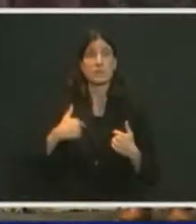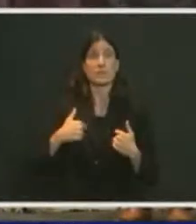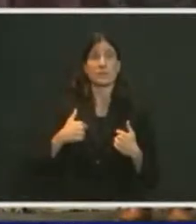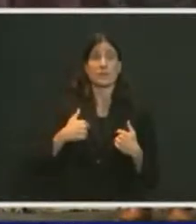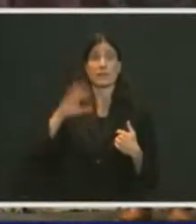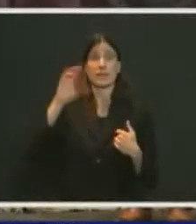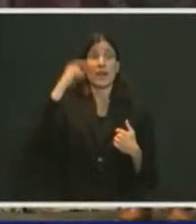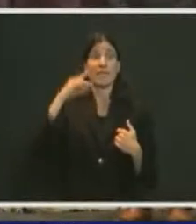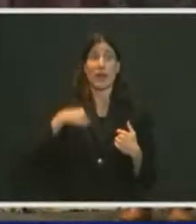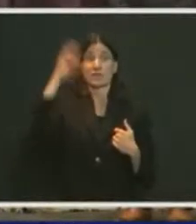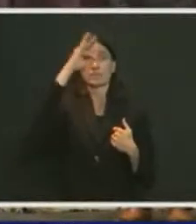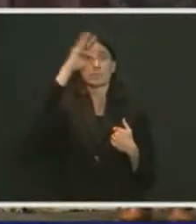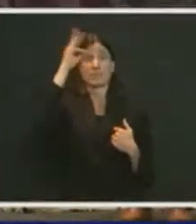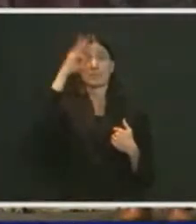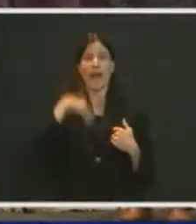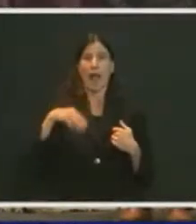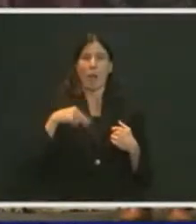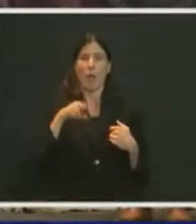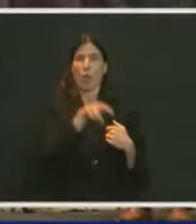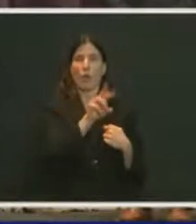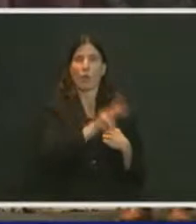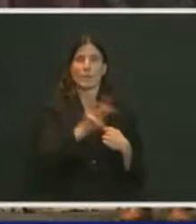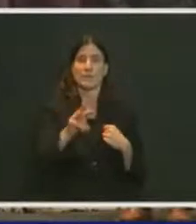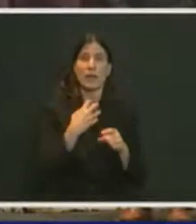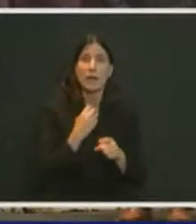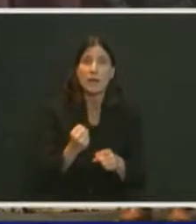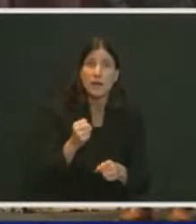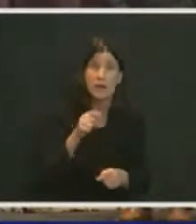it sounds like it just came out. So,